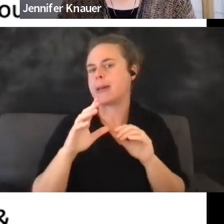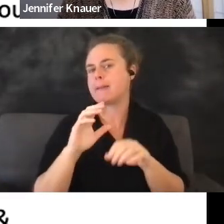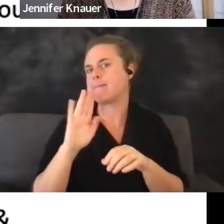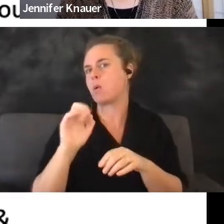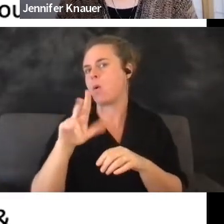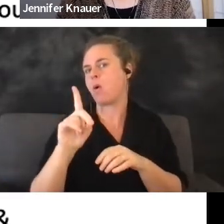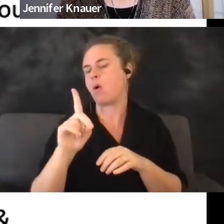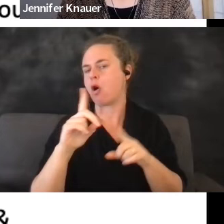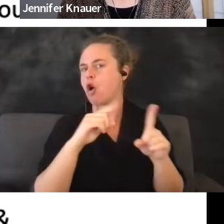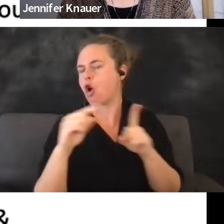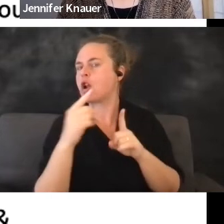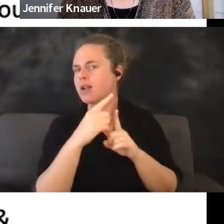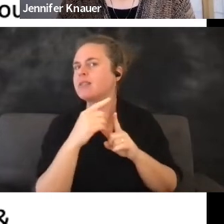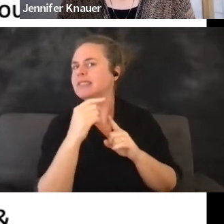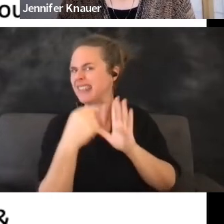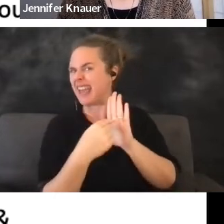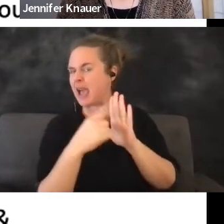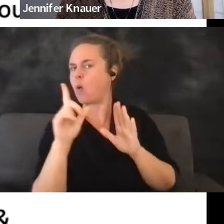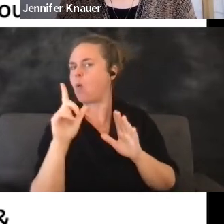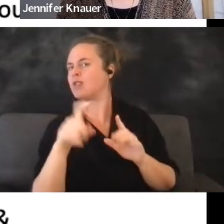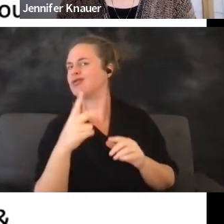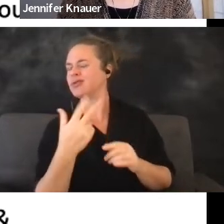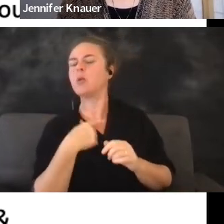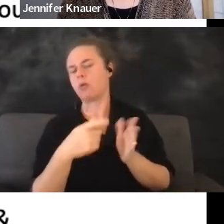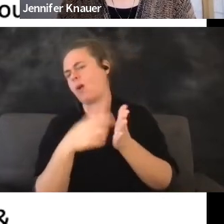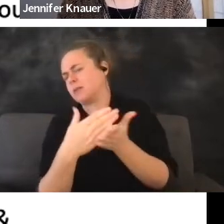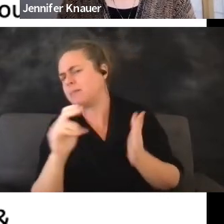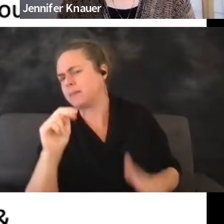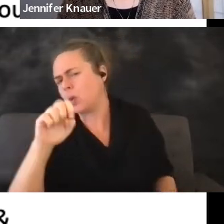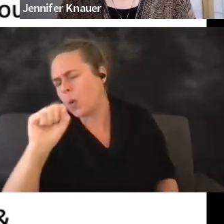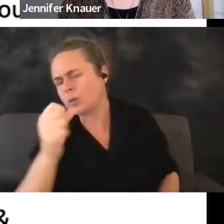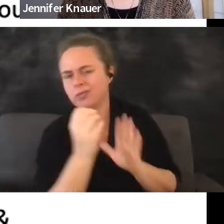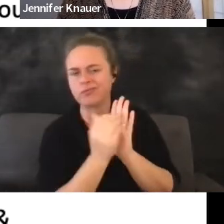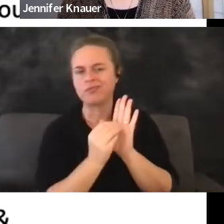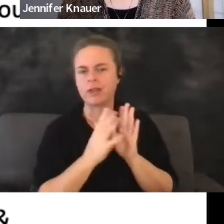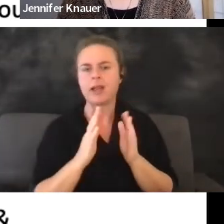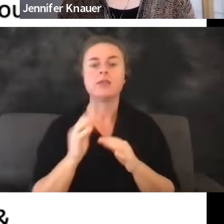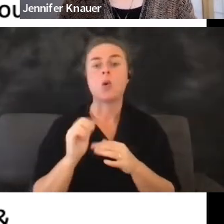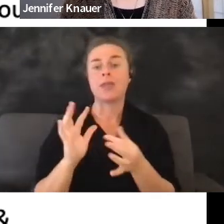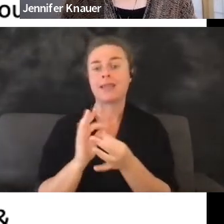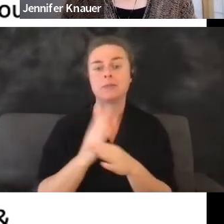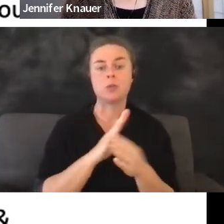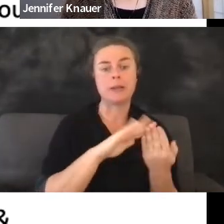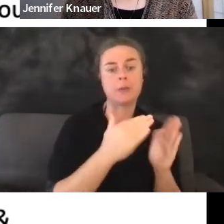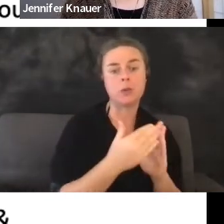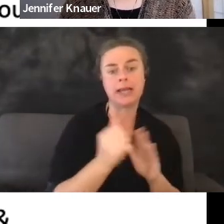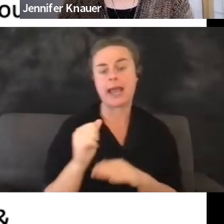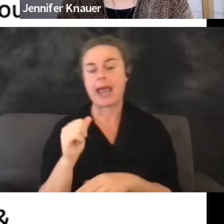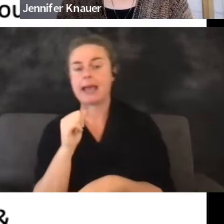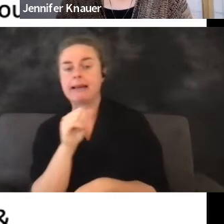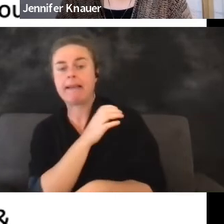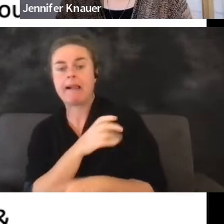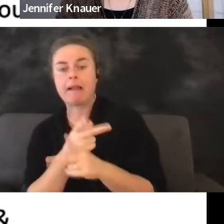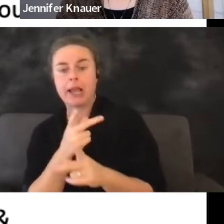some notes based on how you advise them on the links between community and clinical care that you're excited about and the kinds